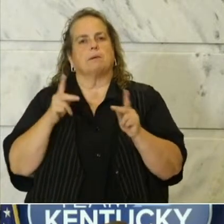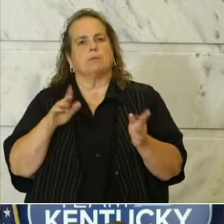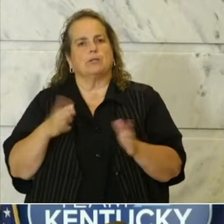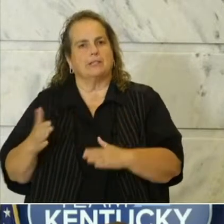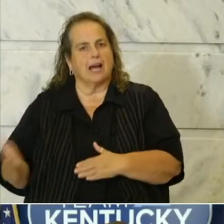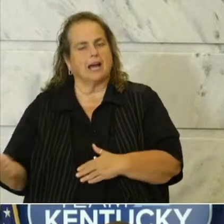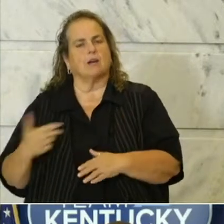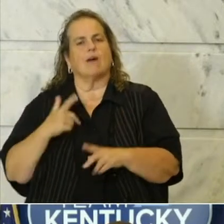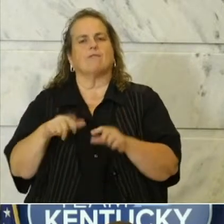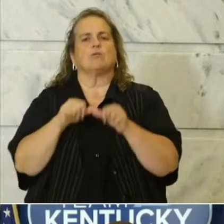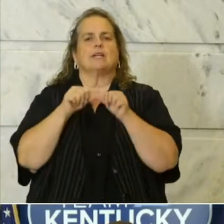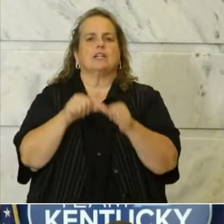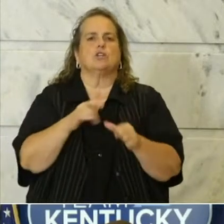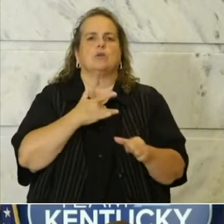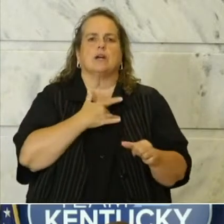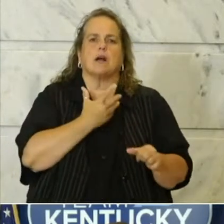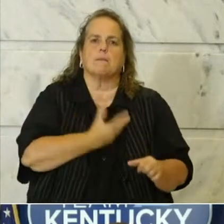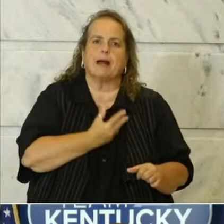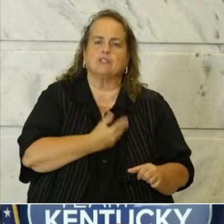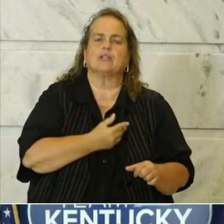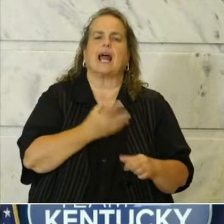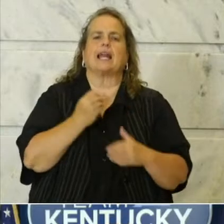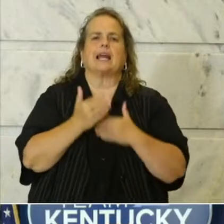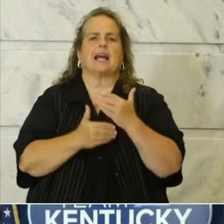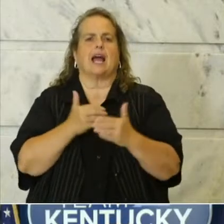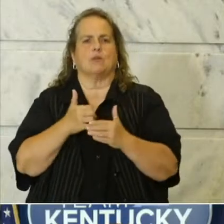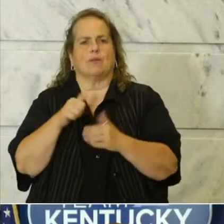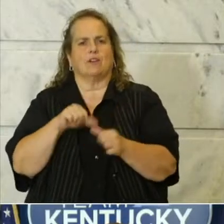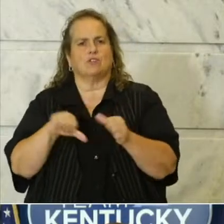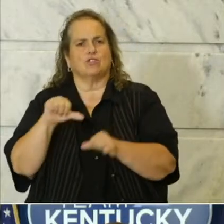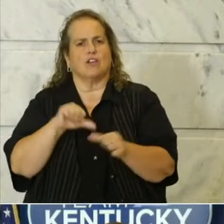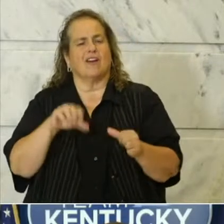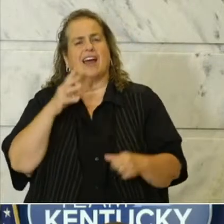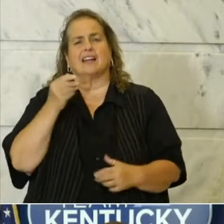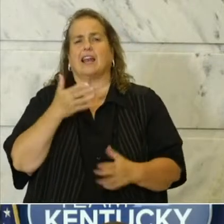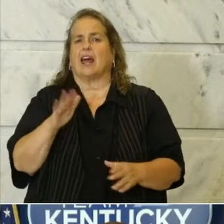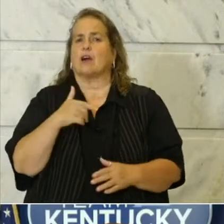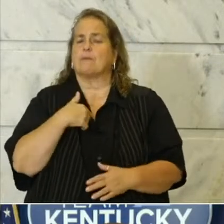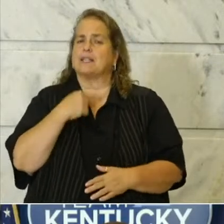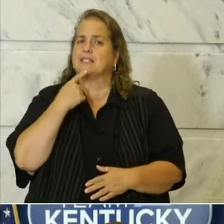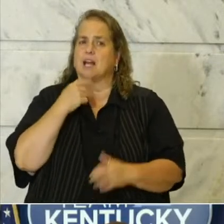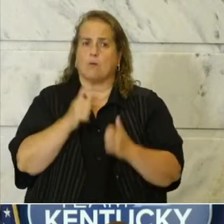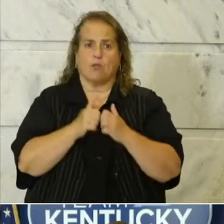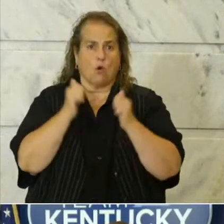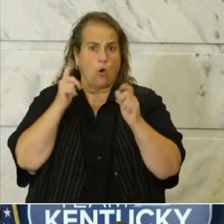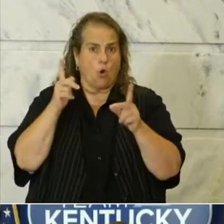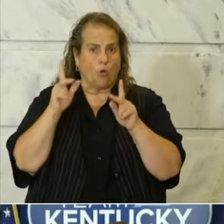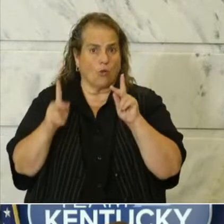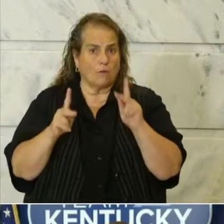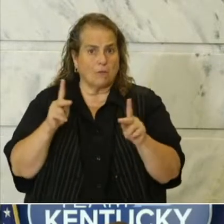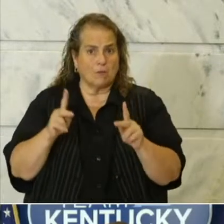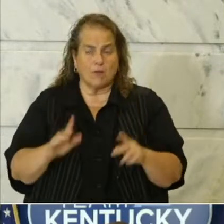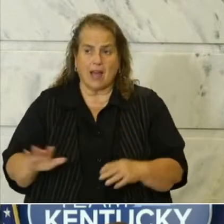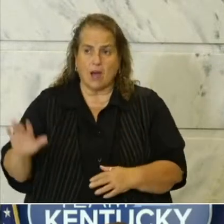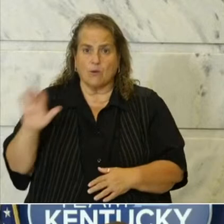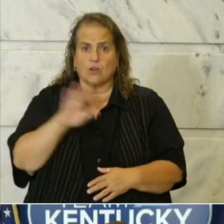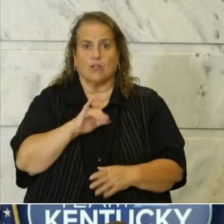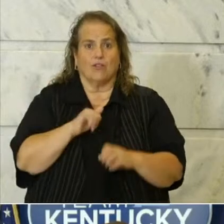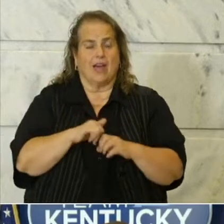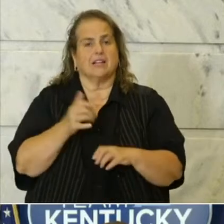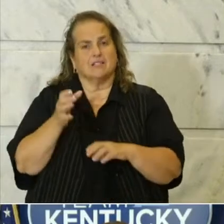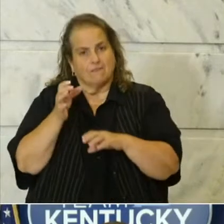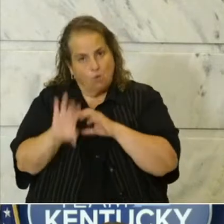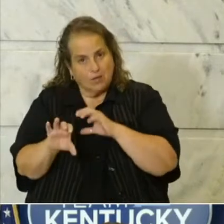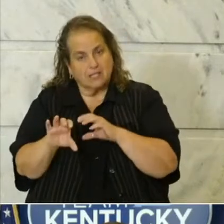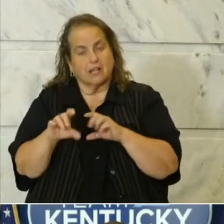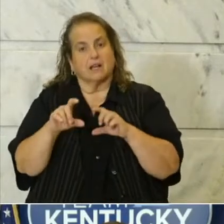compassionate and kind with one another. And let me say to all the folks that are out there that are enforcing this requirement of a